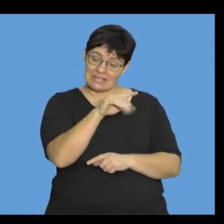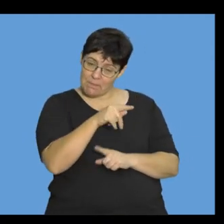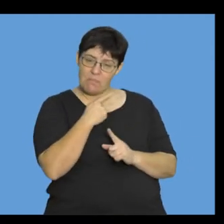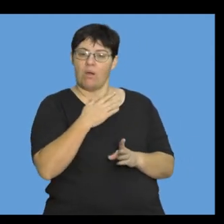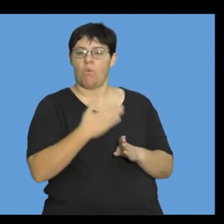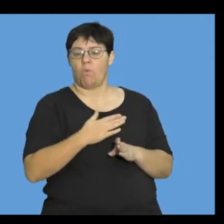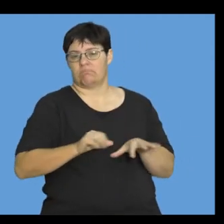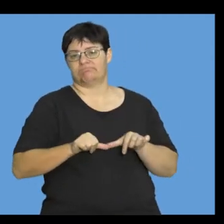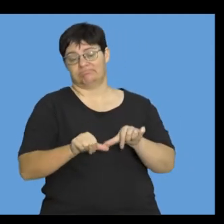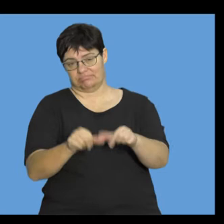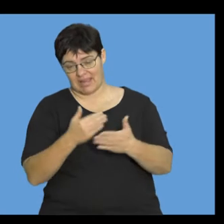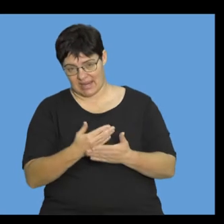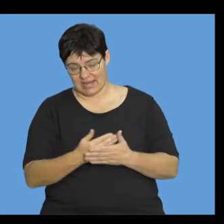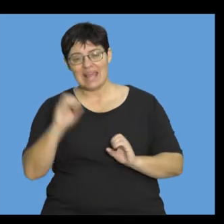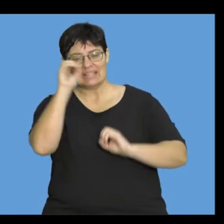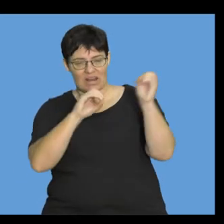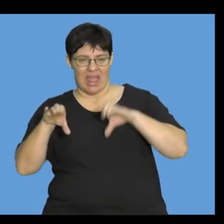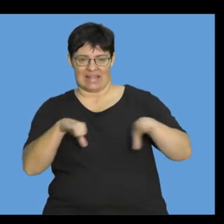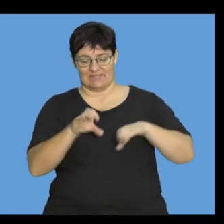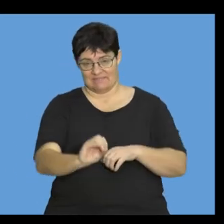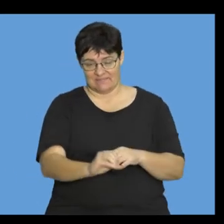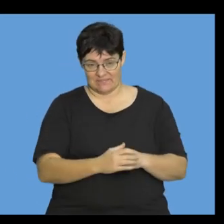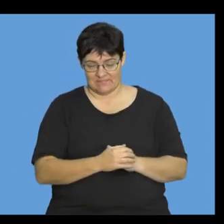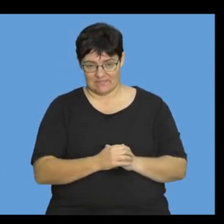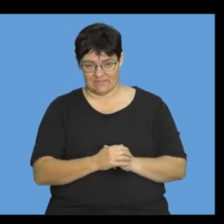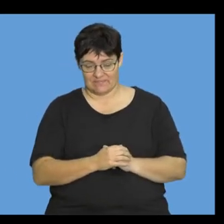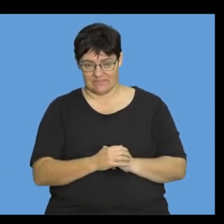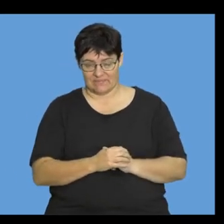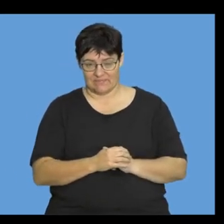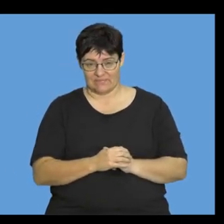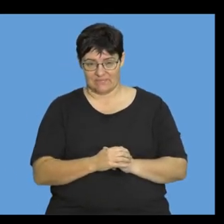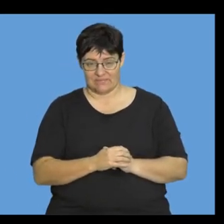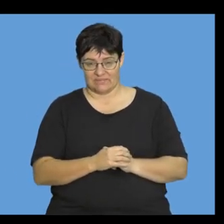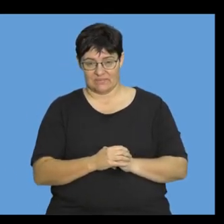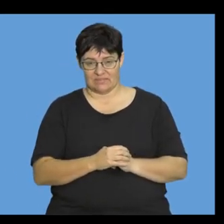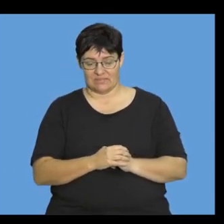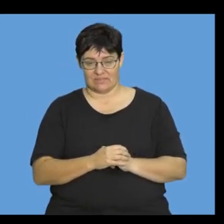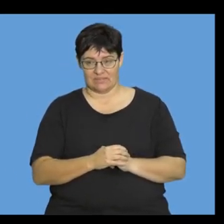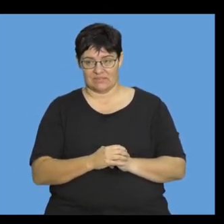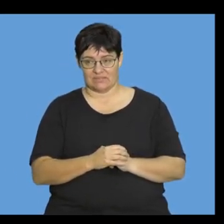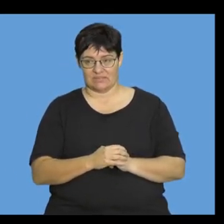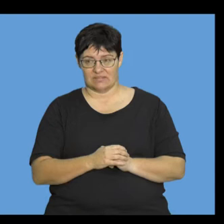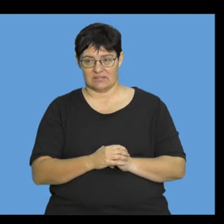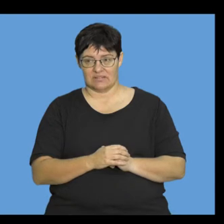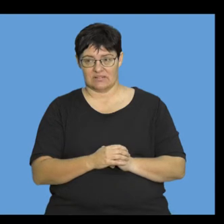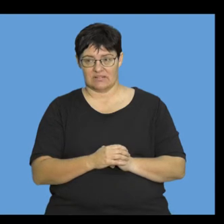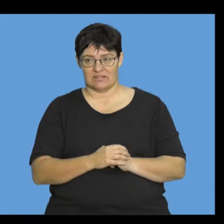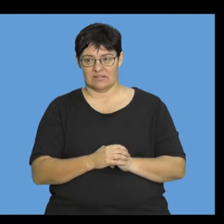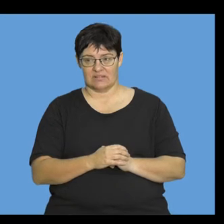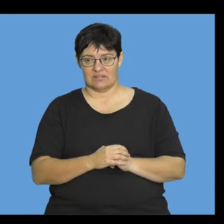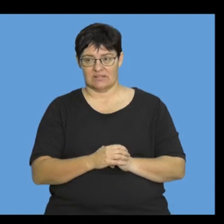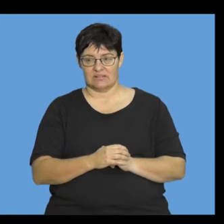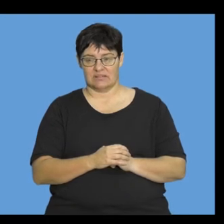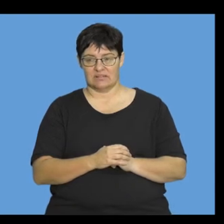work, right? That is what a cellular activity is. It's making, all right, things work. I